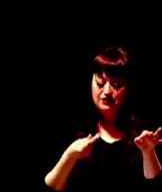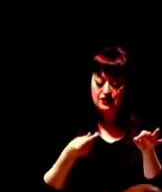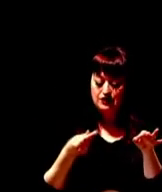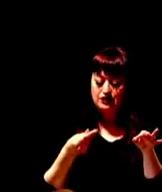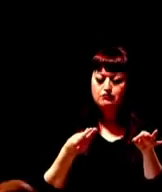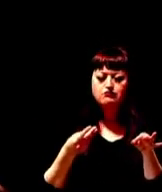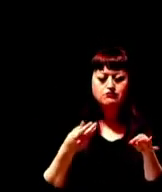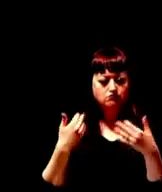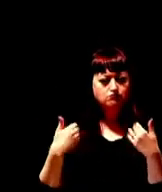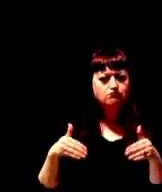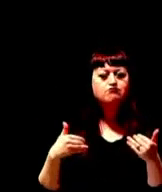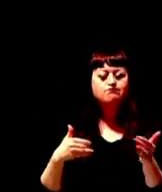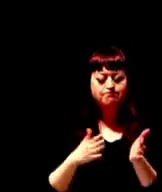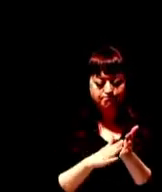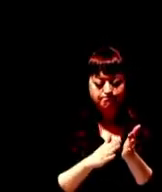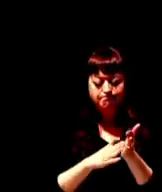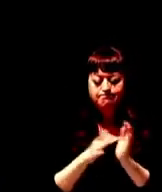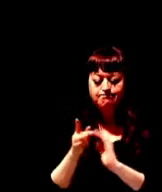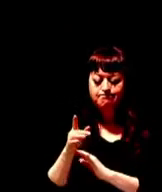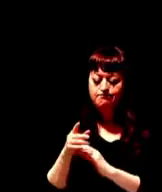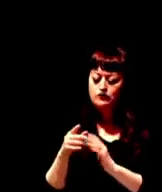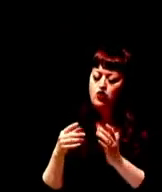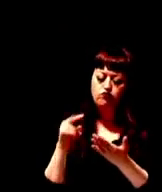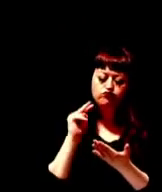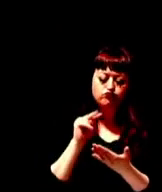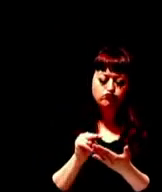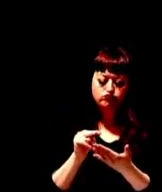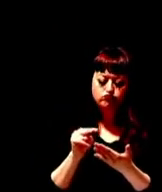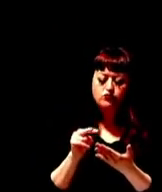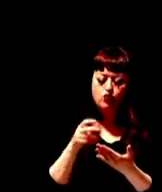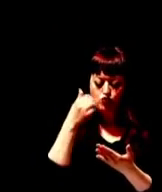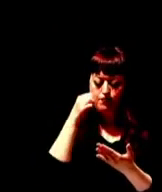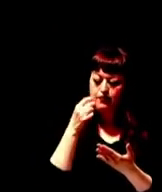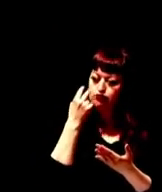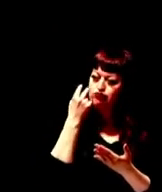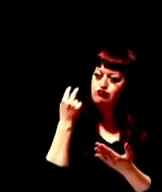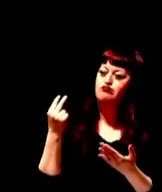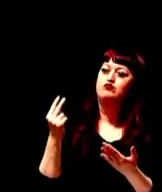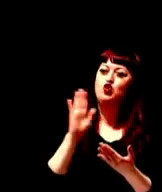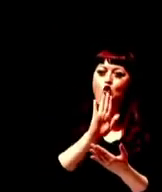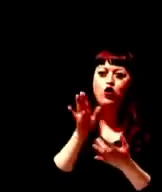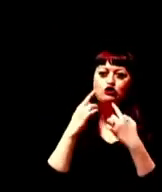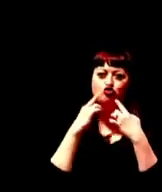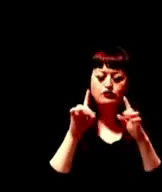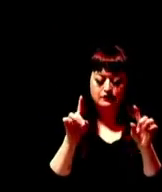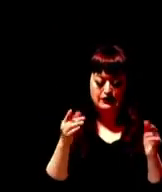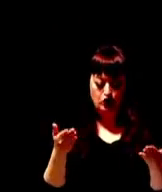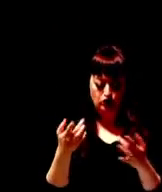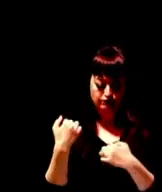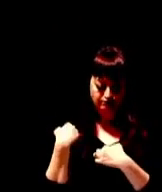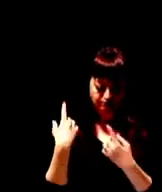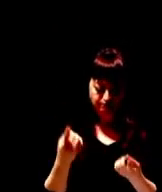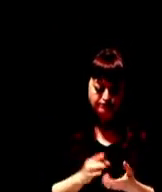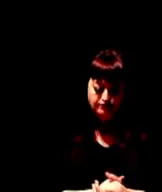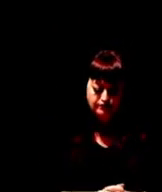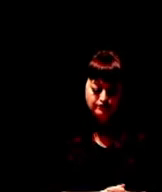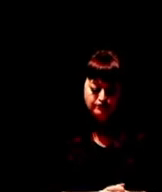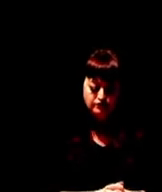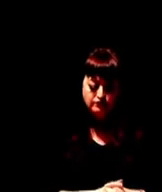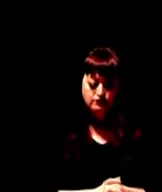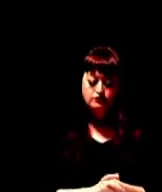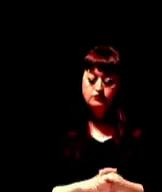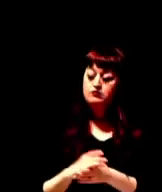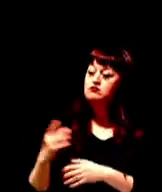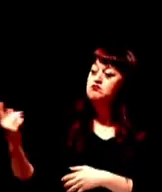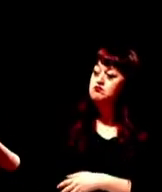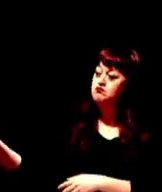is well-deserved and a physical reminder of your achievements here at Fargo South. Although walking across